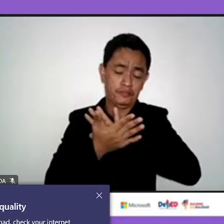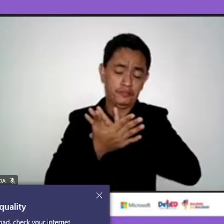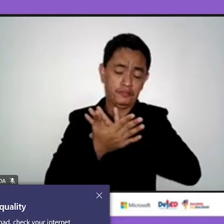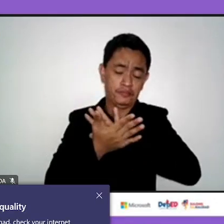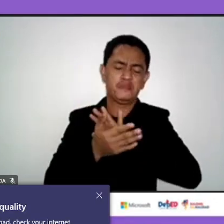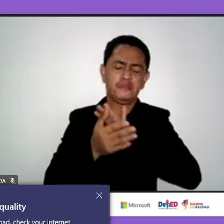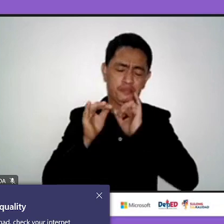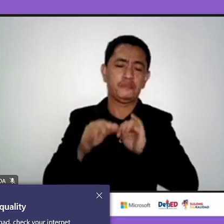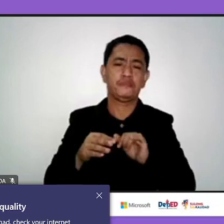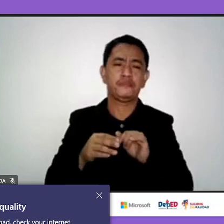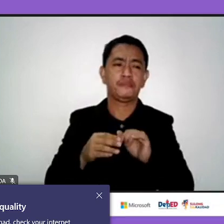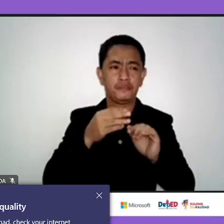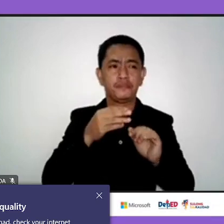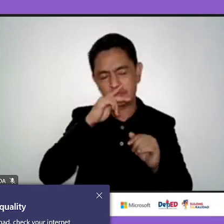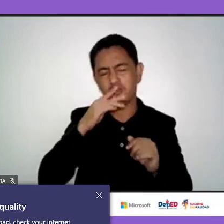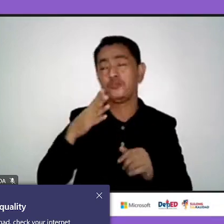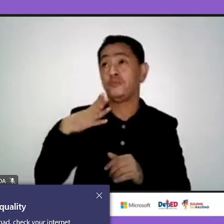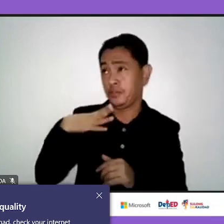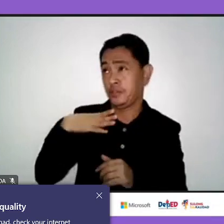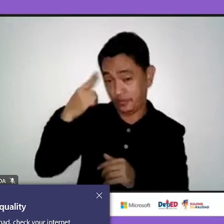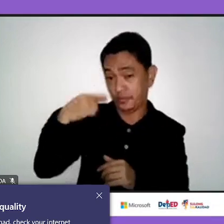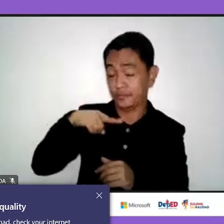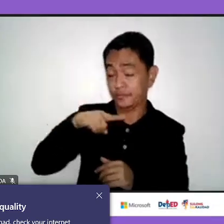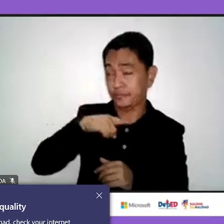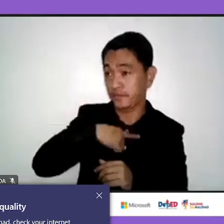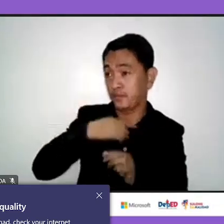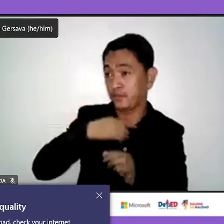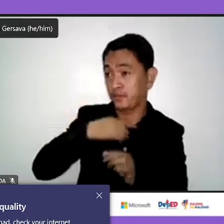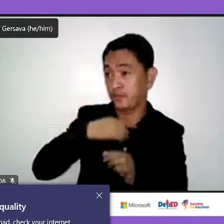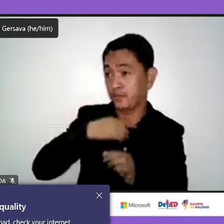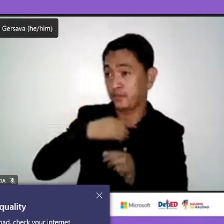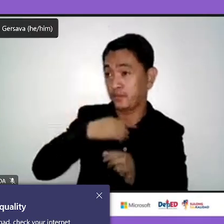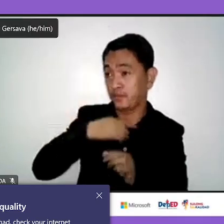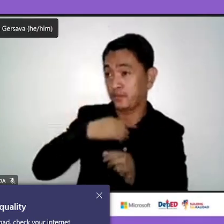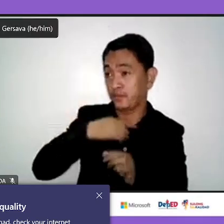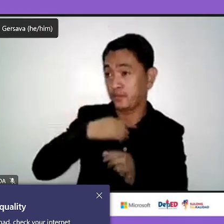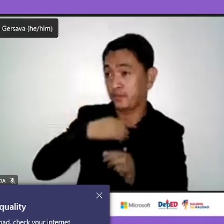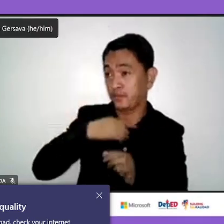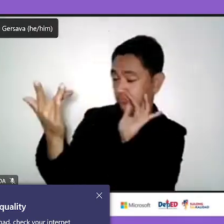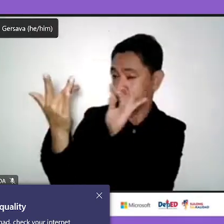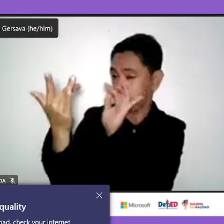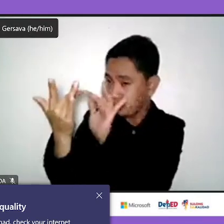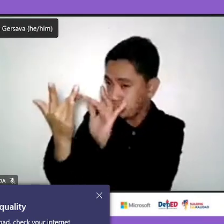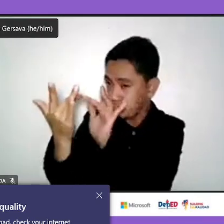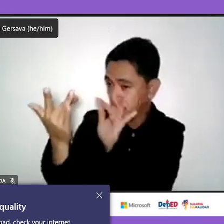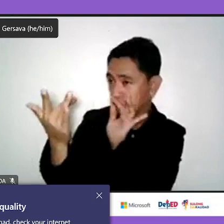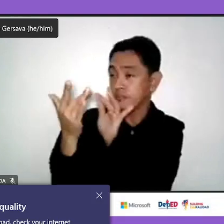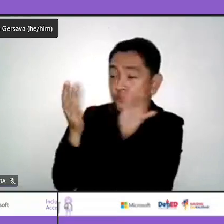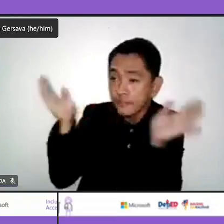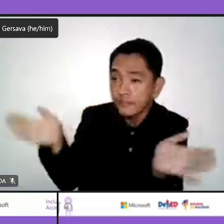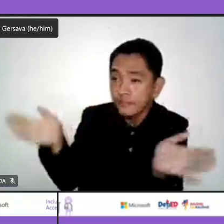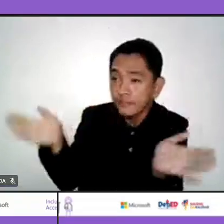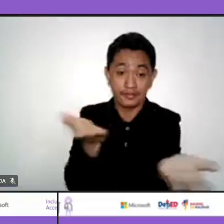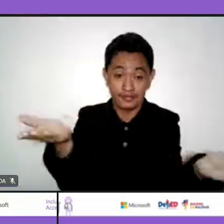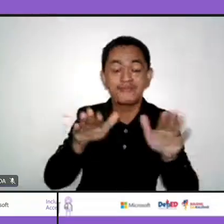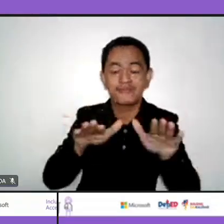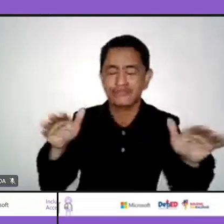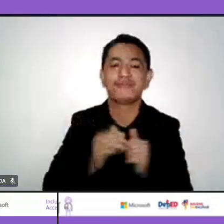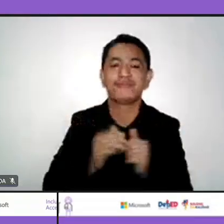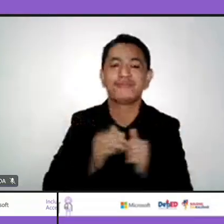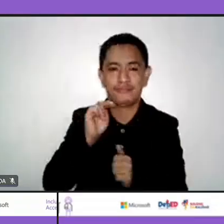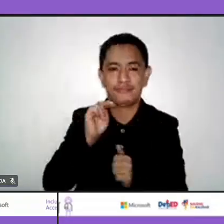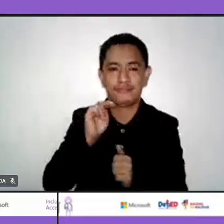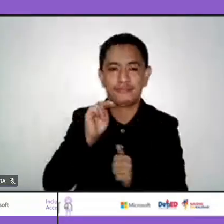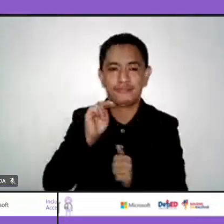don't get too overwhelmed, because we are still in the middle of the pandemic. But yes, let's not forget that the kids are just waiting for us to connect with